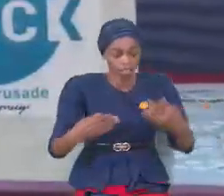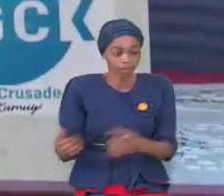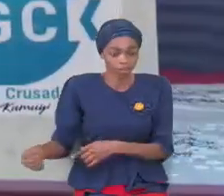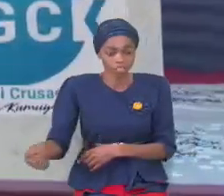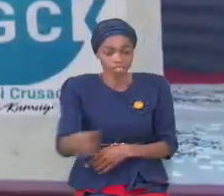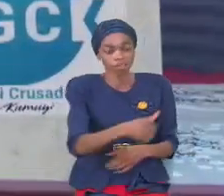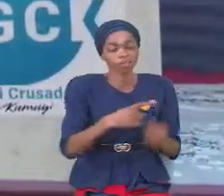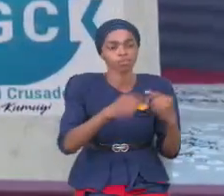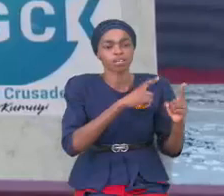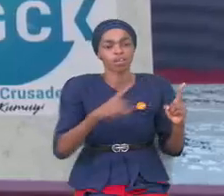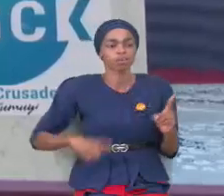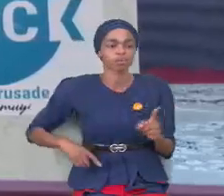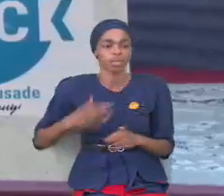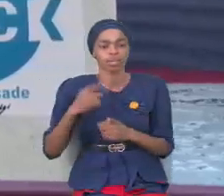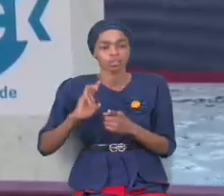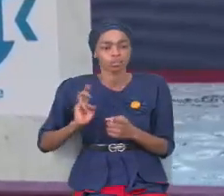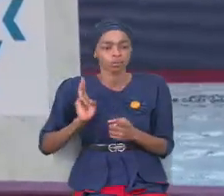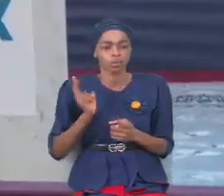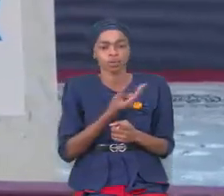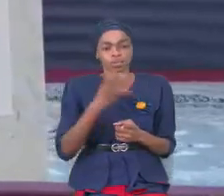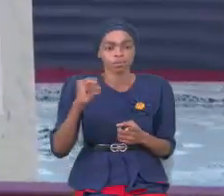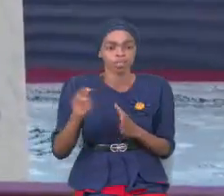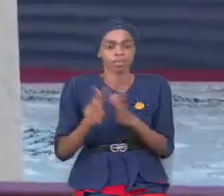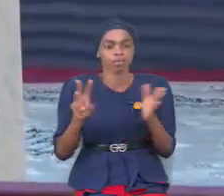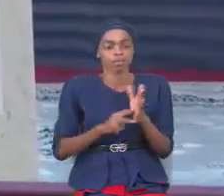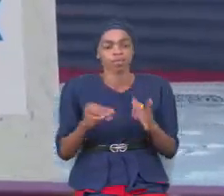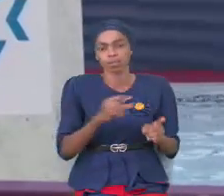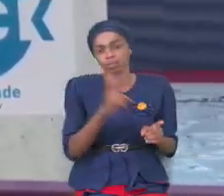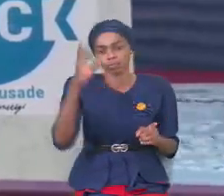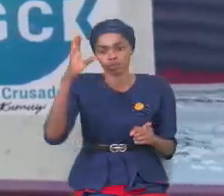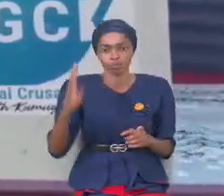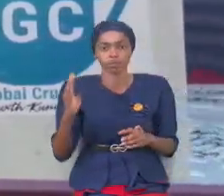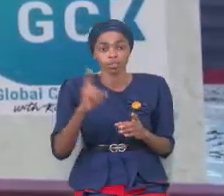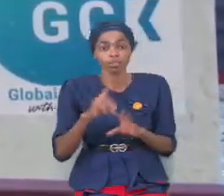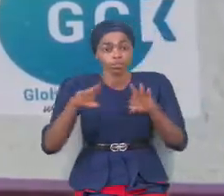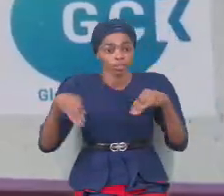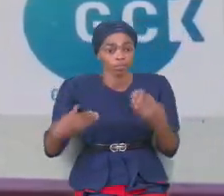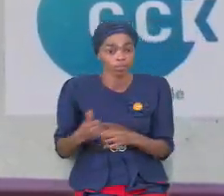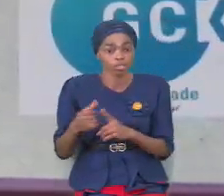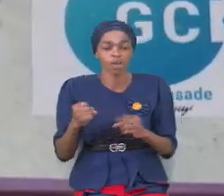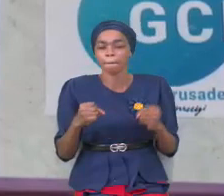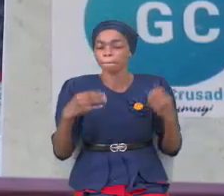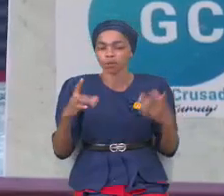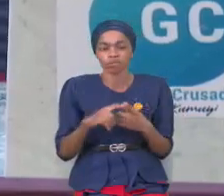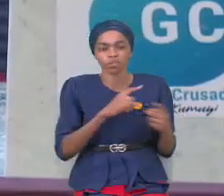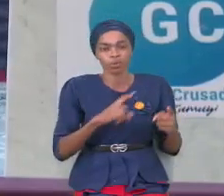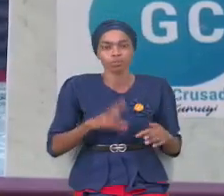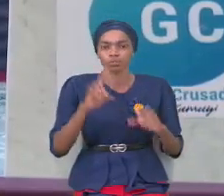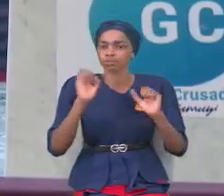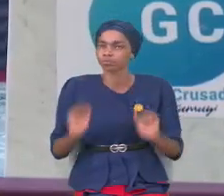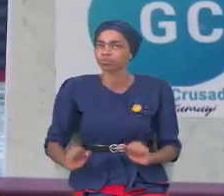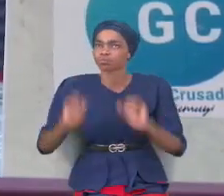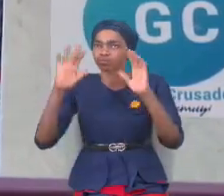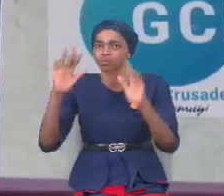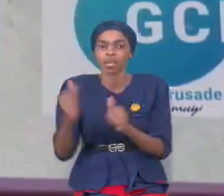so much to the Lord, and you consecrate everything to the Lord. Lay everything on the altar. The Lord is about